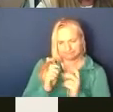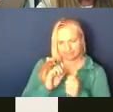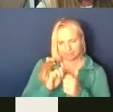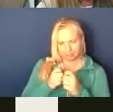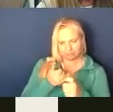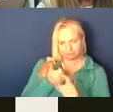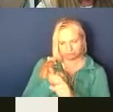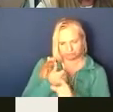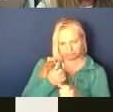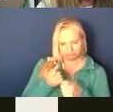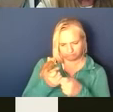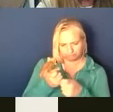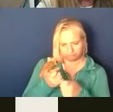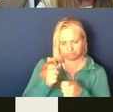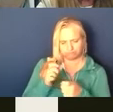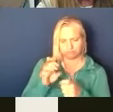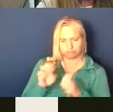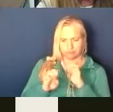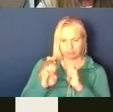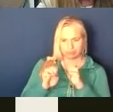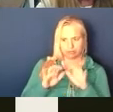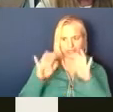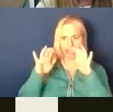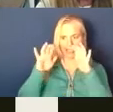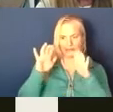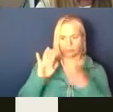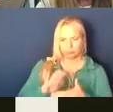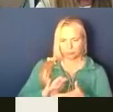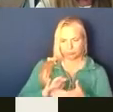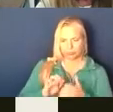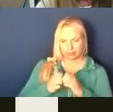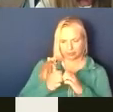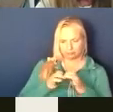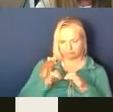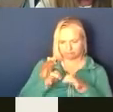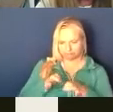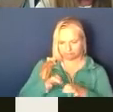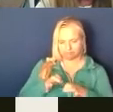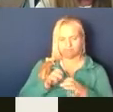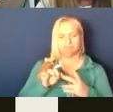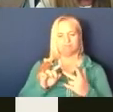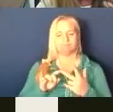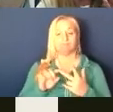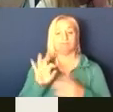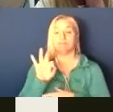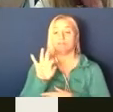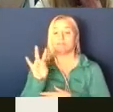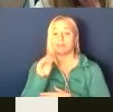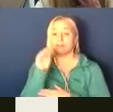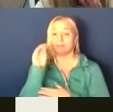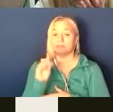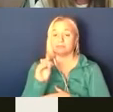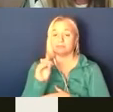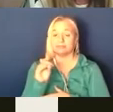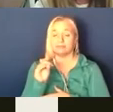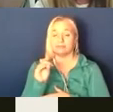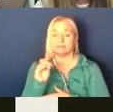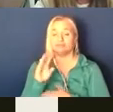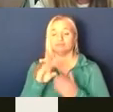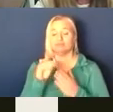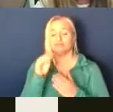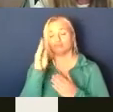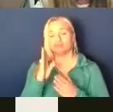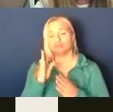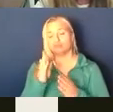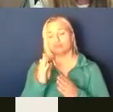regulating their emotions and de-escalating. And 97% of the time, students smoothly transitioned